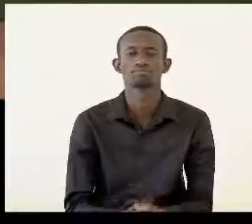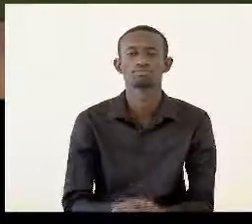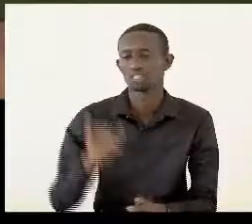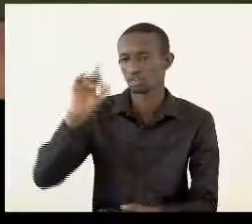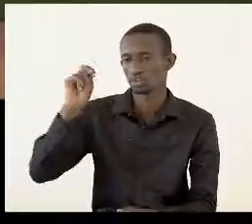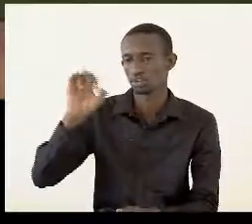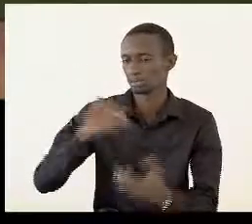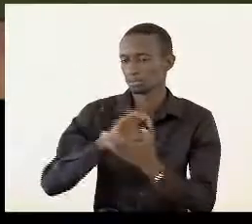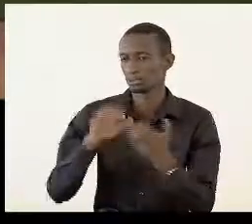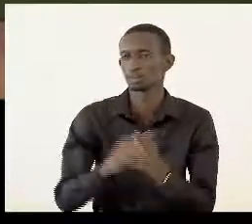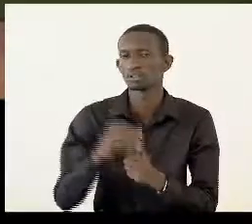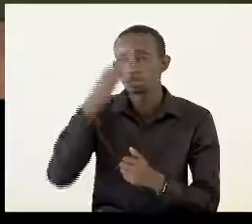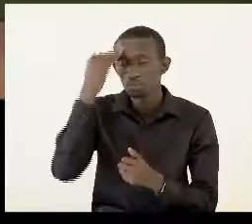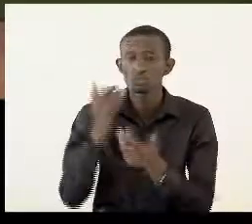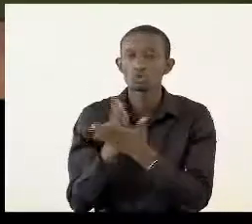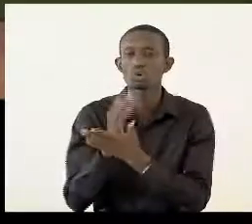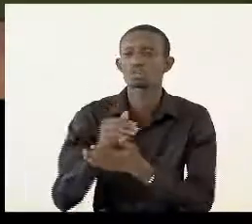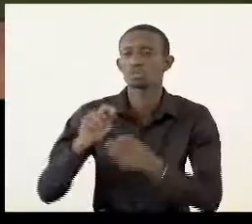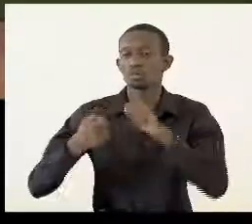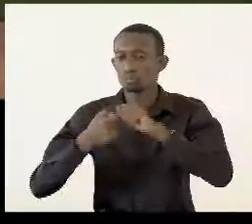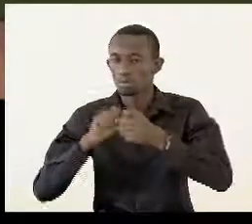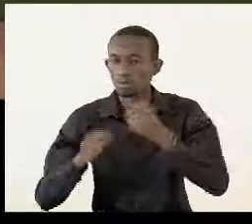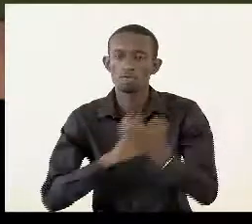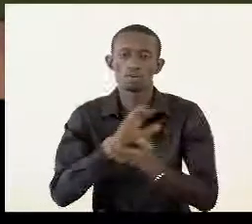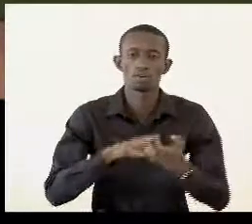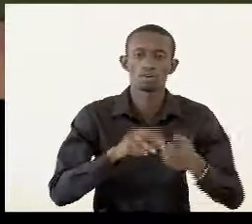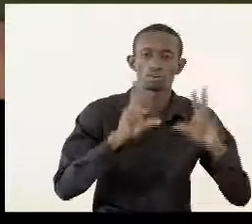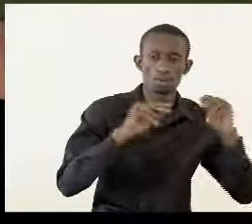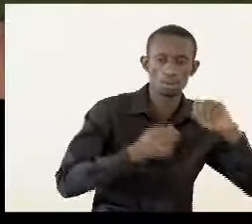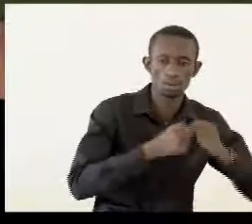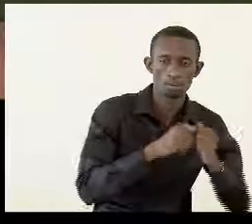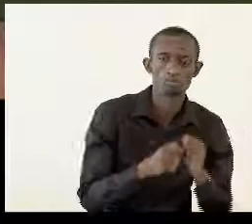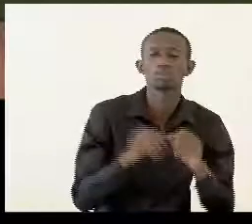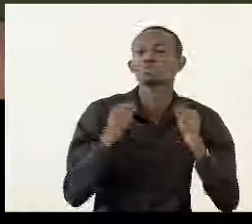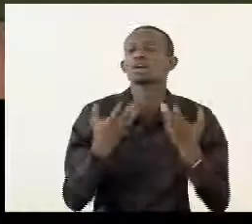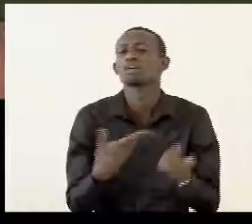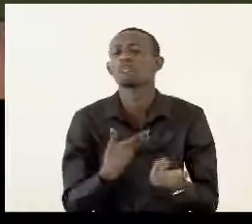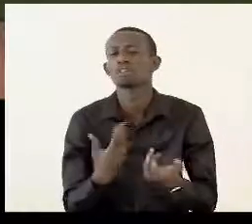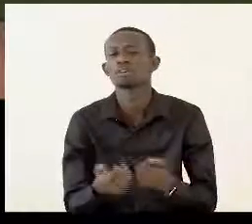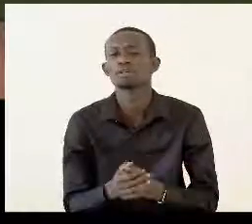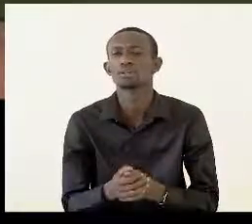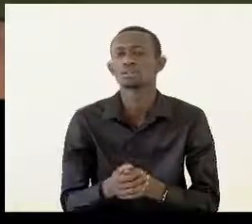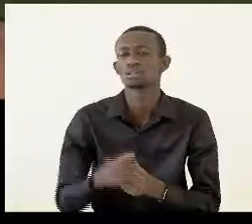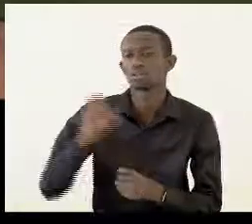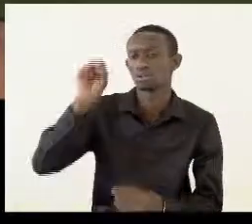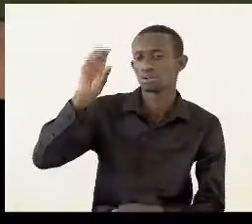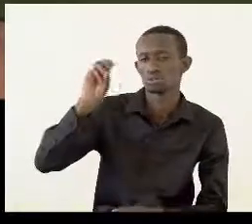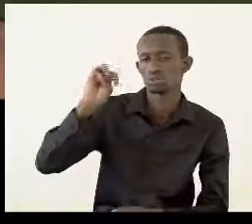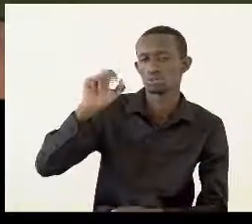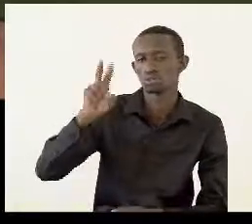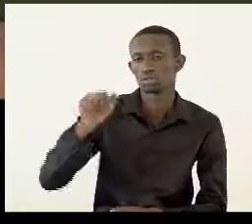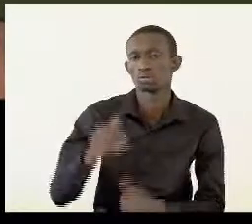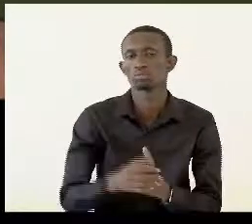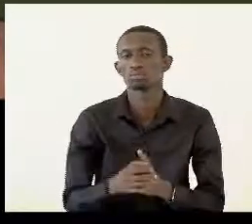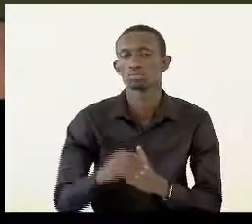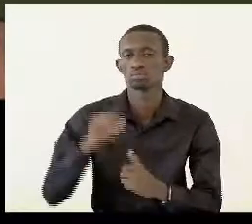we have a metal combined with a nonmetal. So we can have sodium fluoride, sodium chloride, sodium bromide.